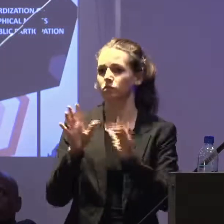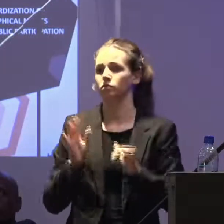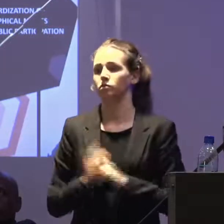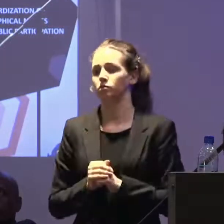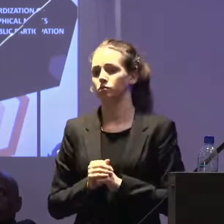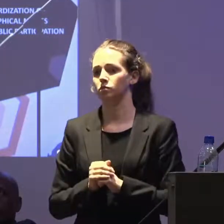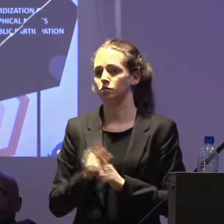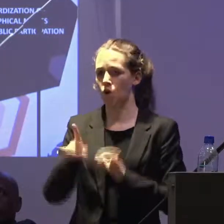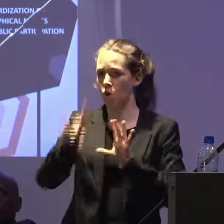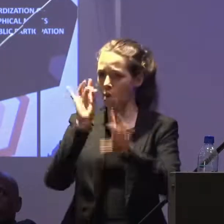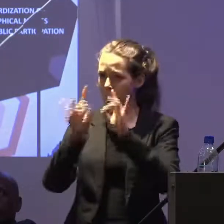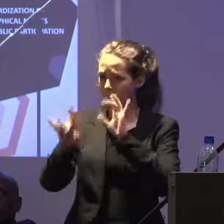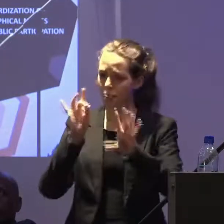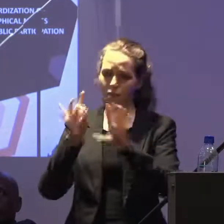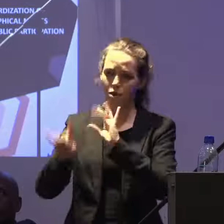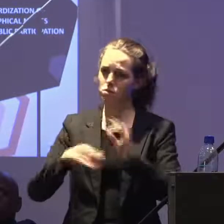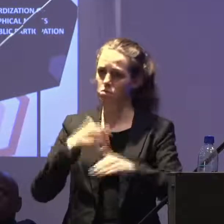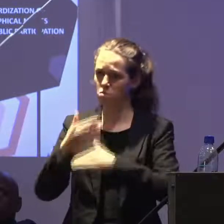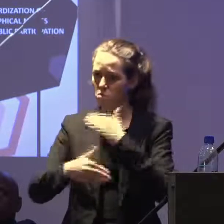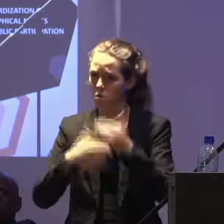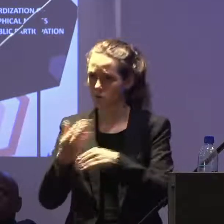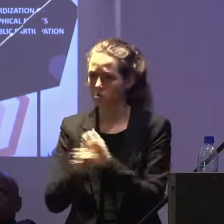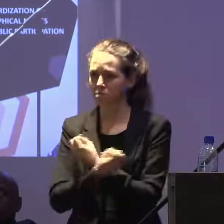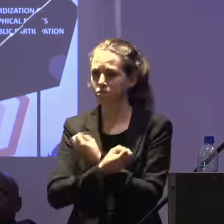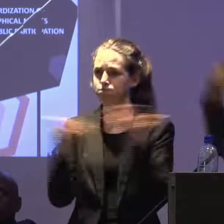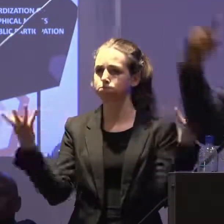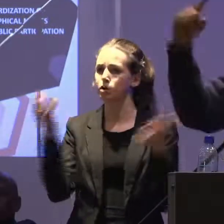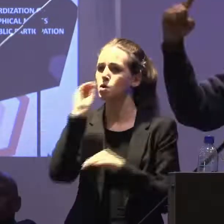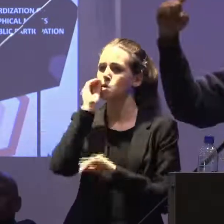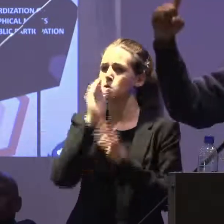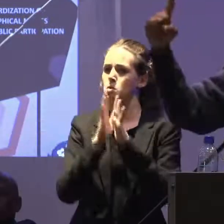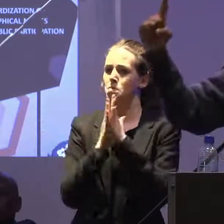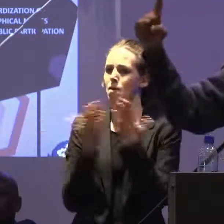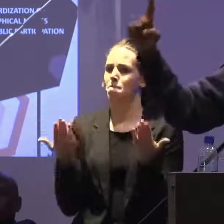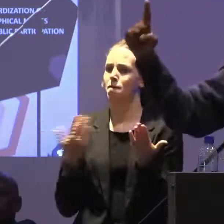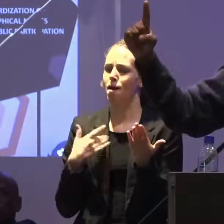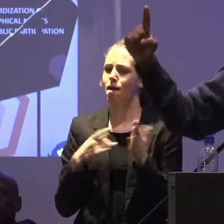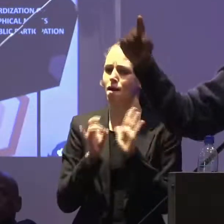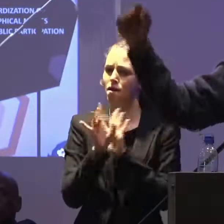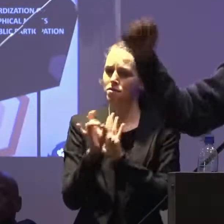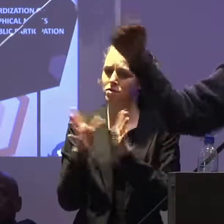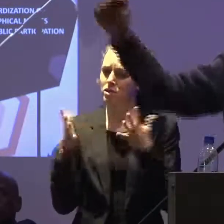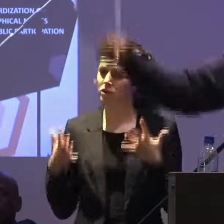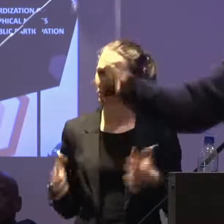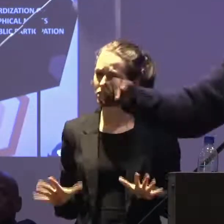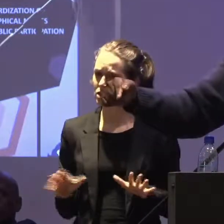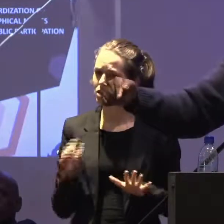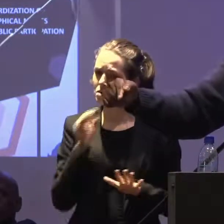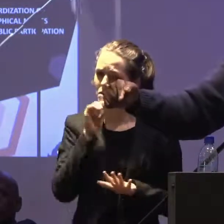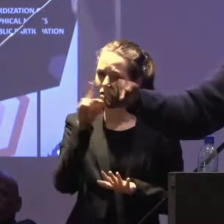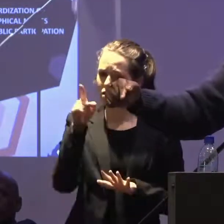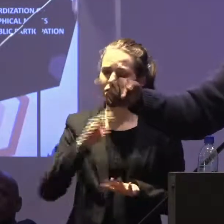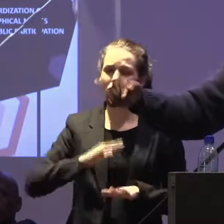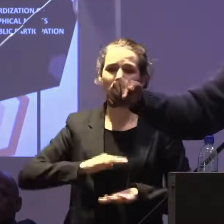process through so many newspapers. The question then becomes, was that adequate?